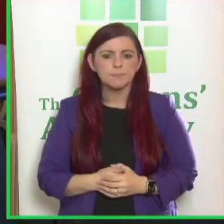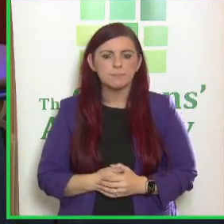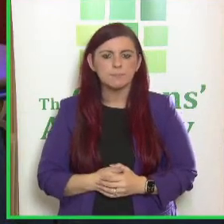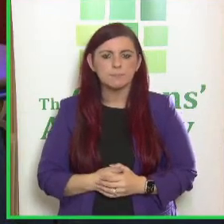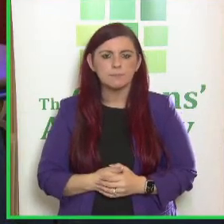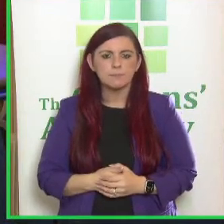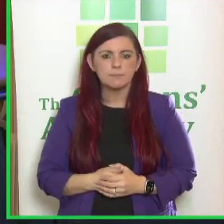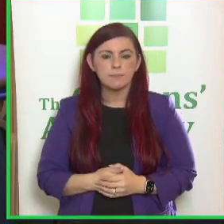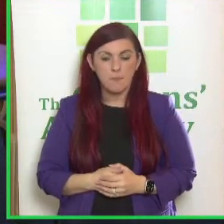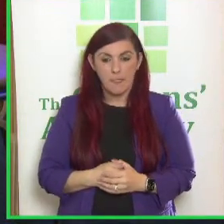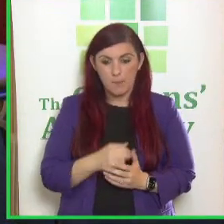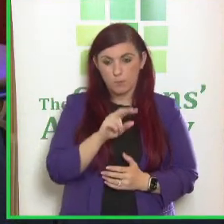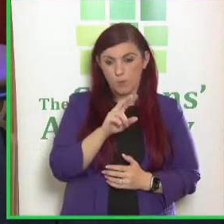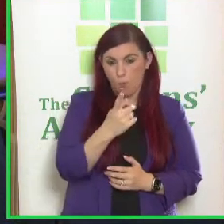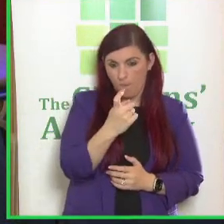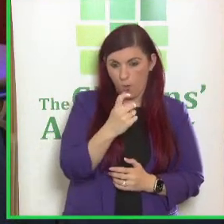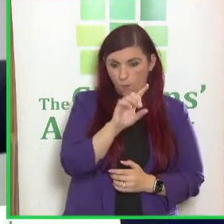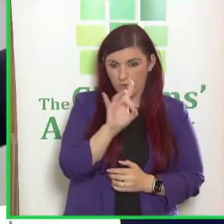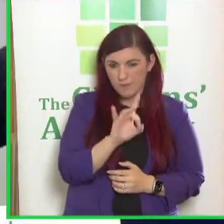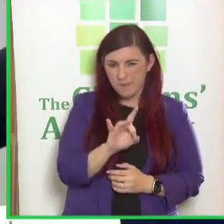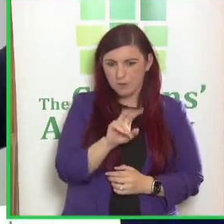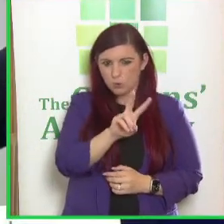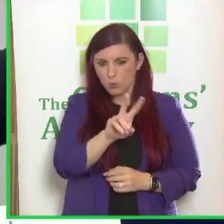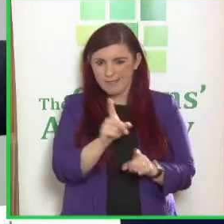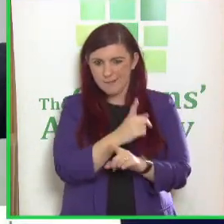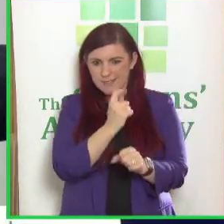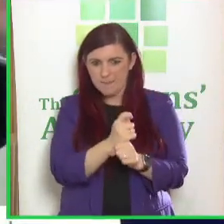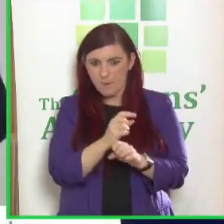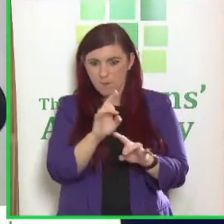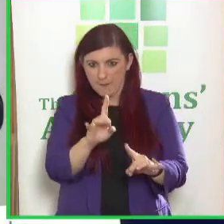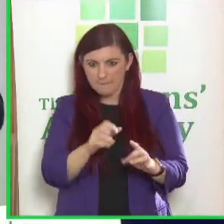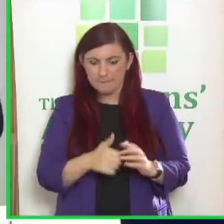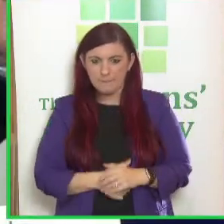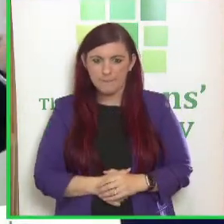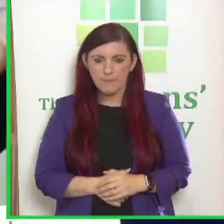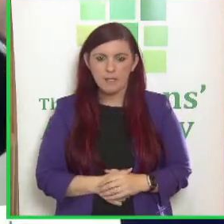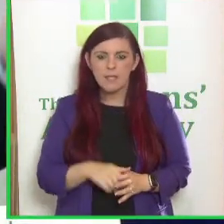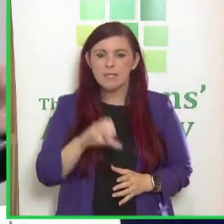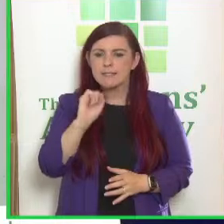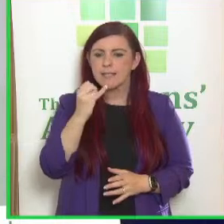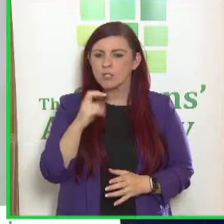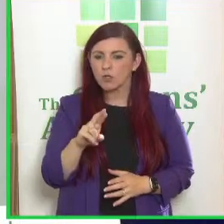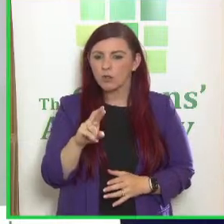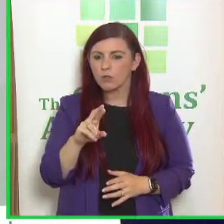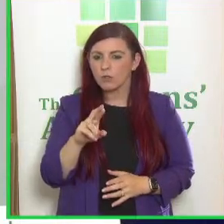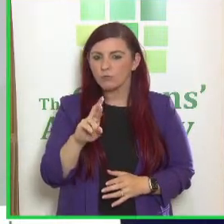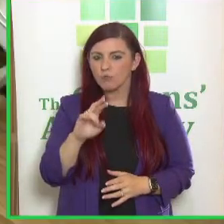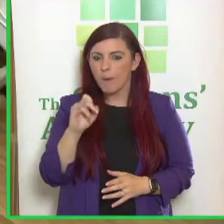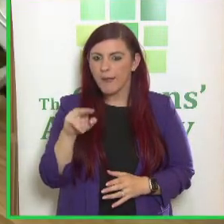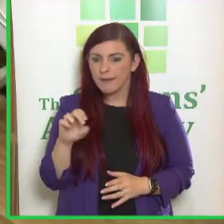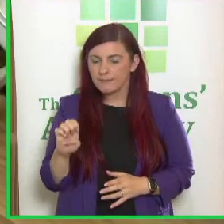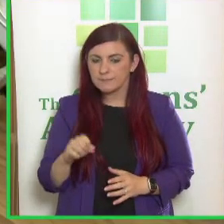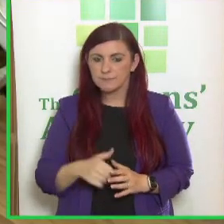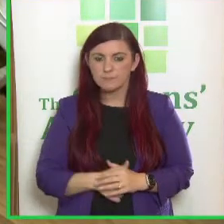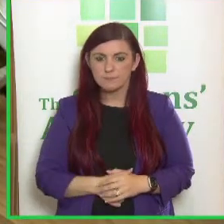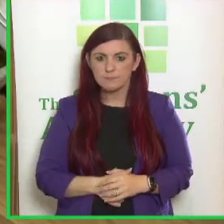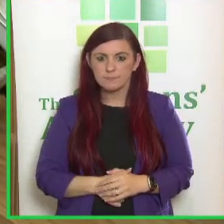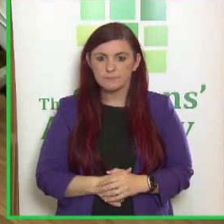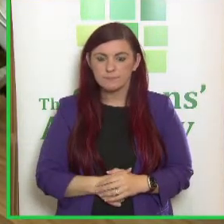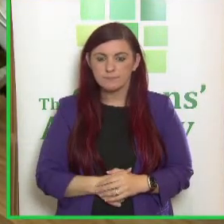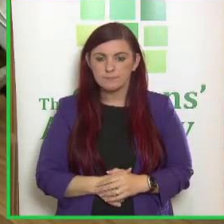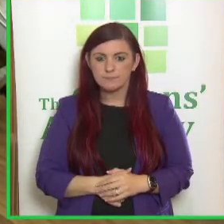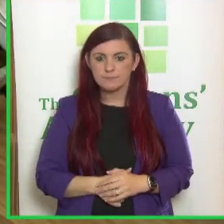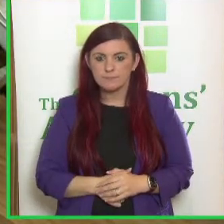to take two questions at a time just to get a few people in. So Senator Ruan, I know you want to come in as well. We'll ask the Minister then. Just here at the top,